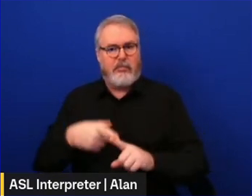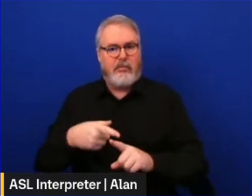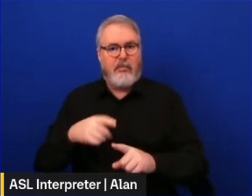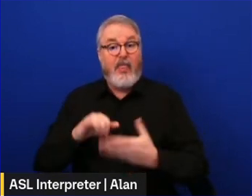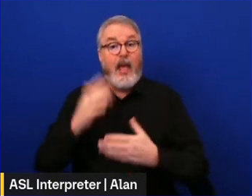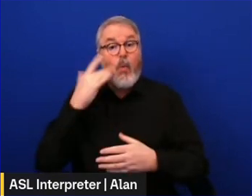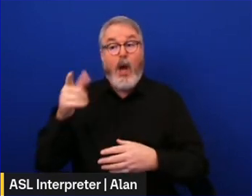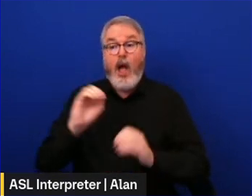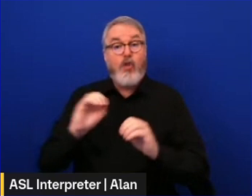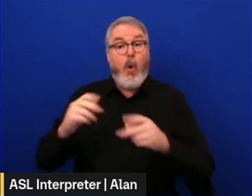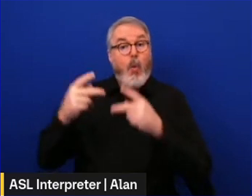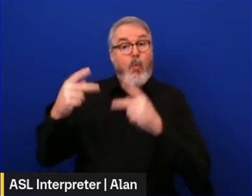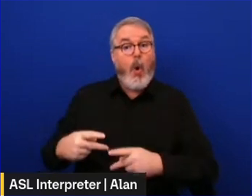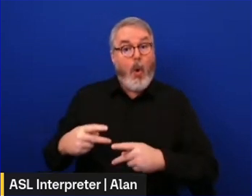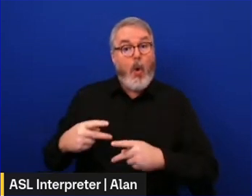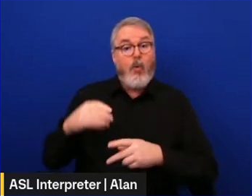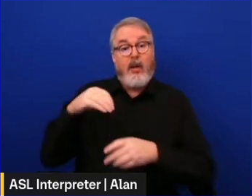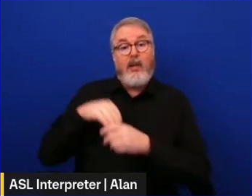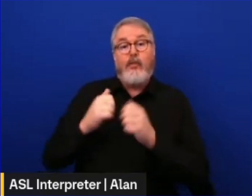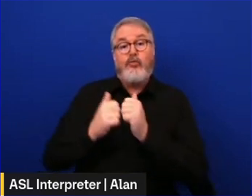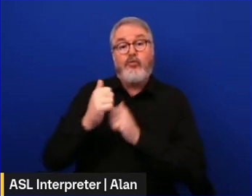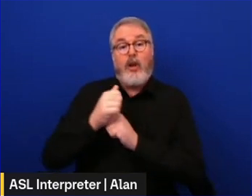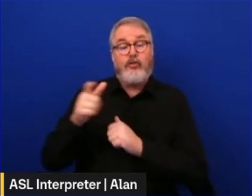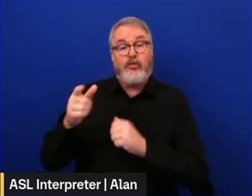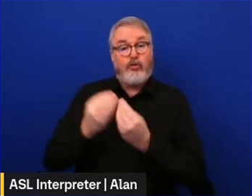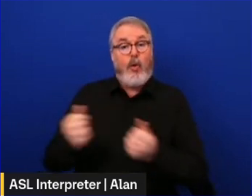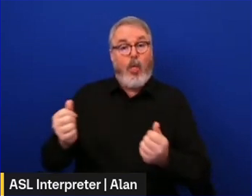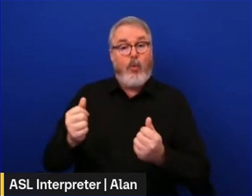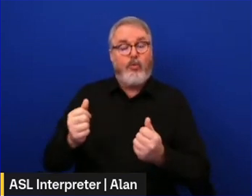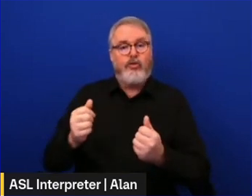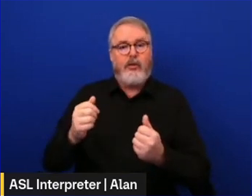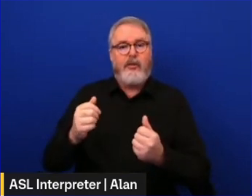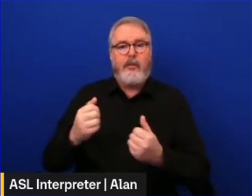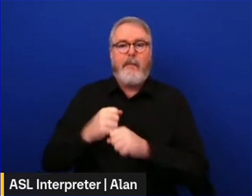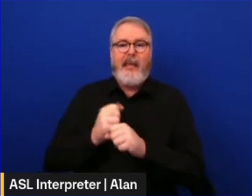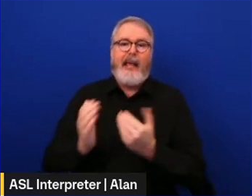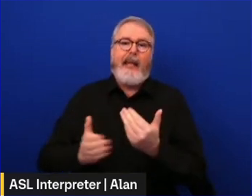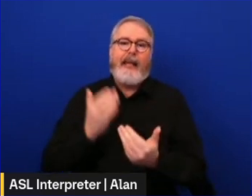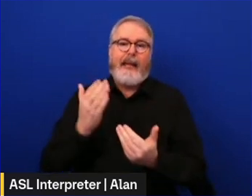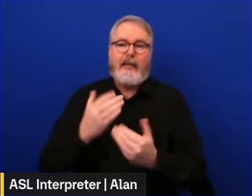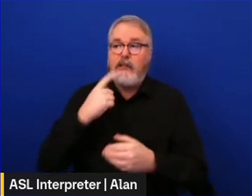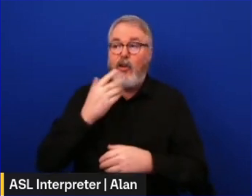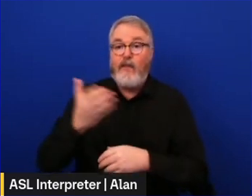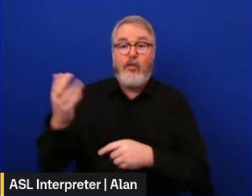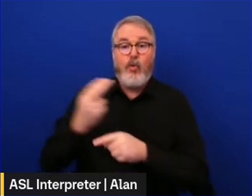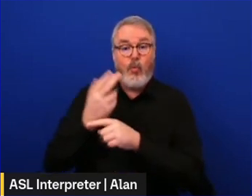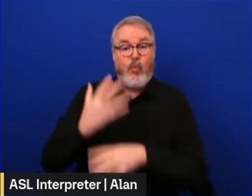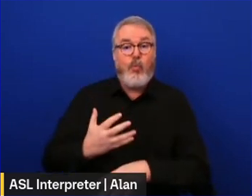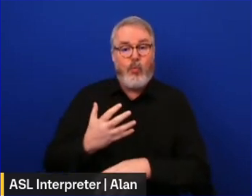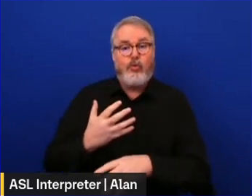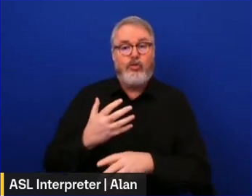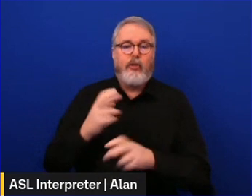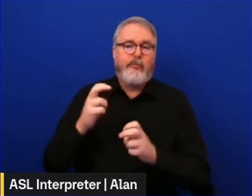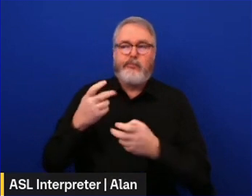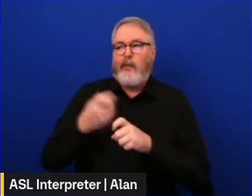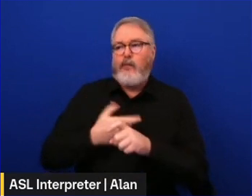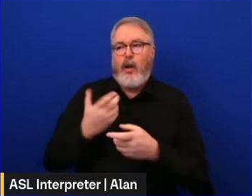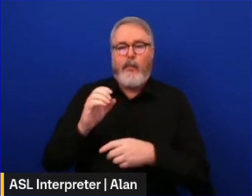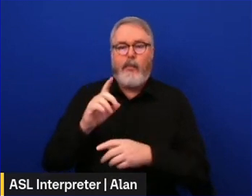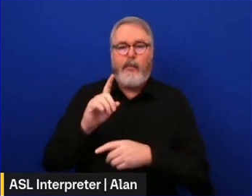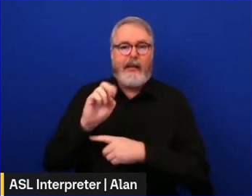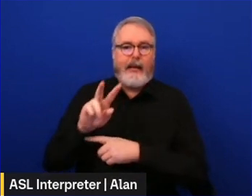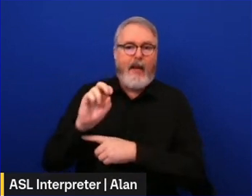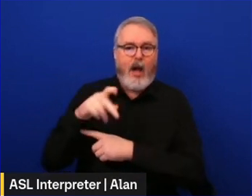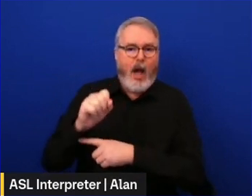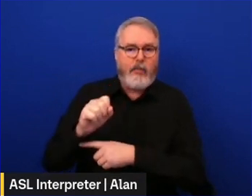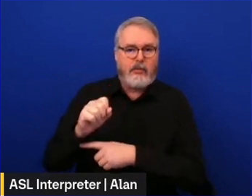solution bridge the gap by enabling users from developer to IT professional to